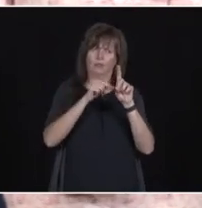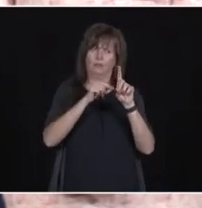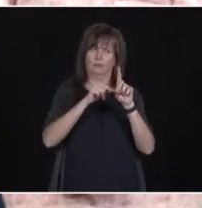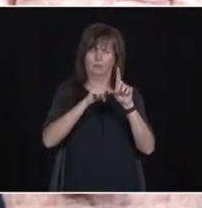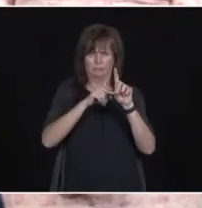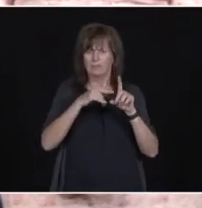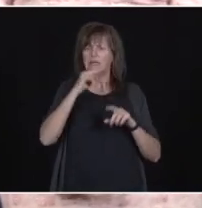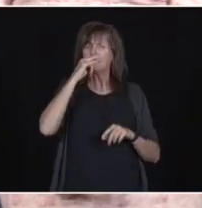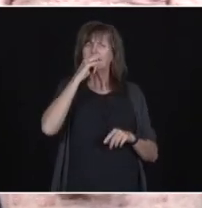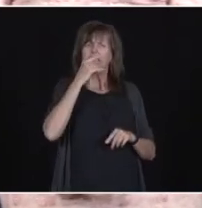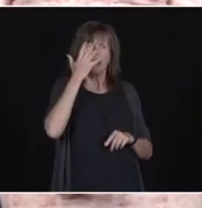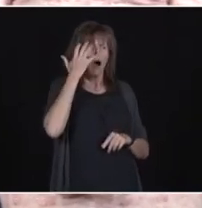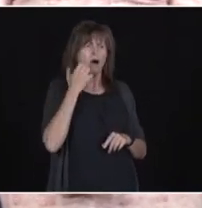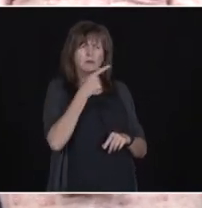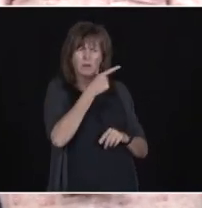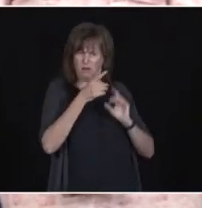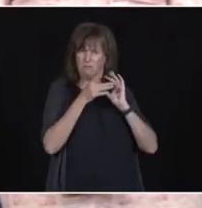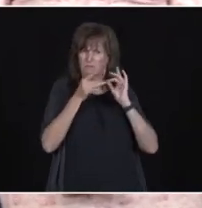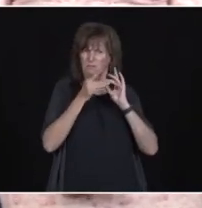out today,